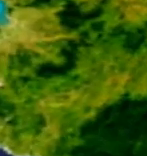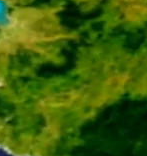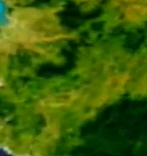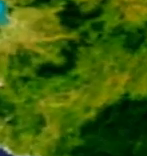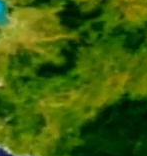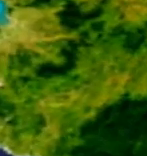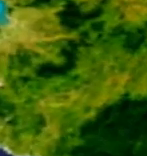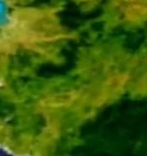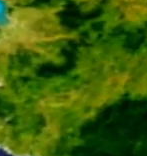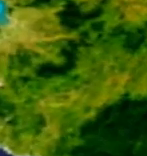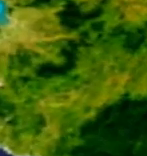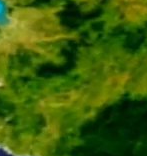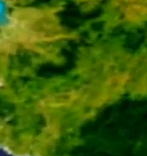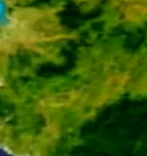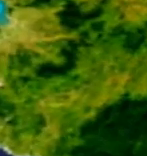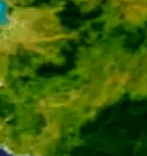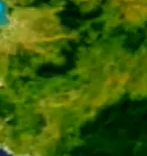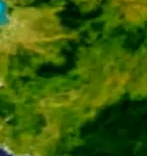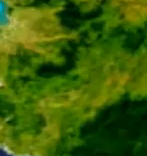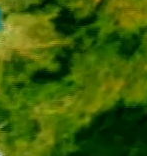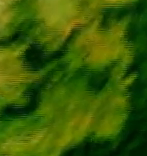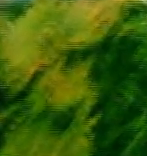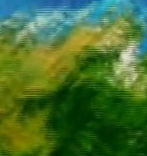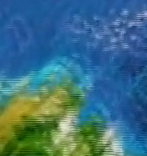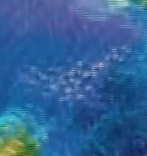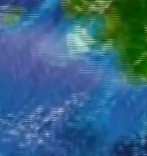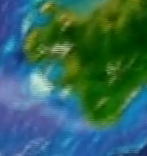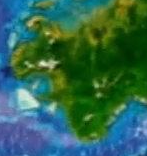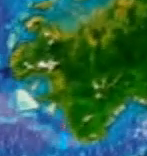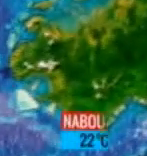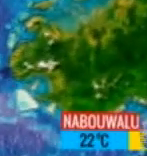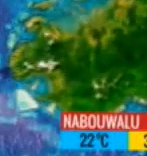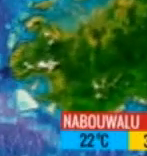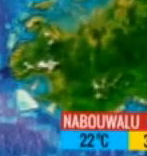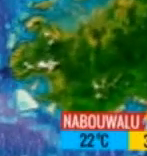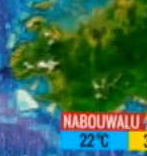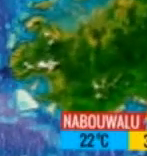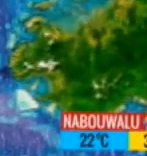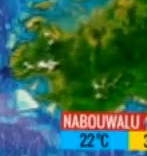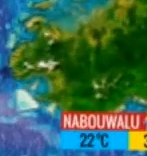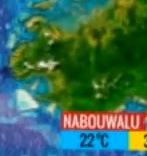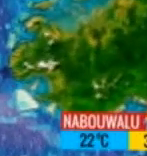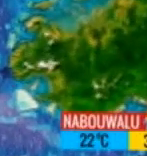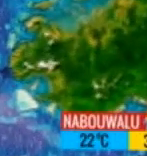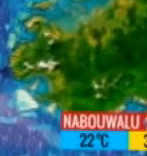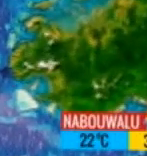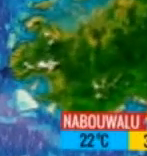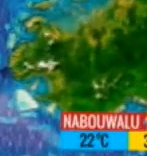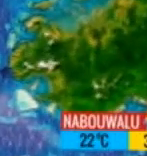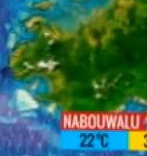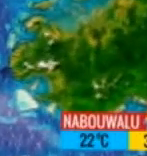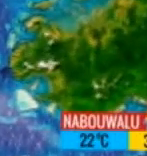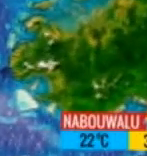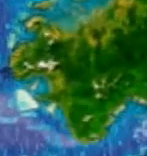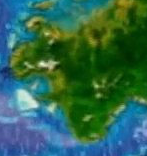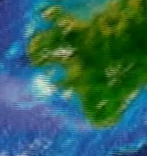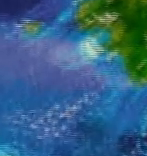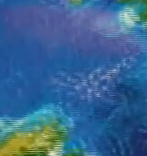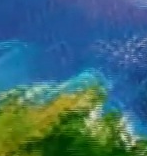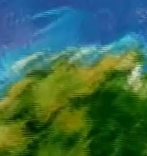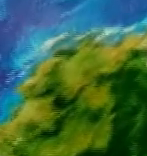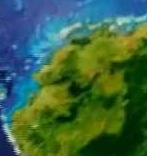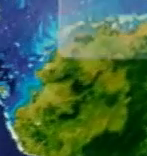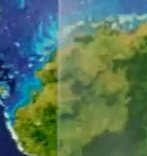the day under overcast skies. And up north, once again cloudy skies and scattered showers. At